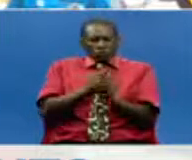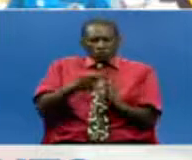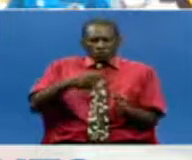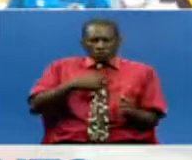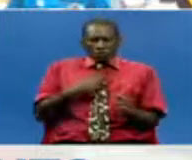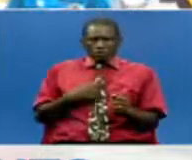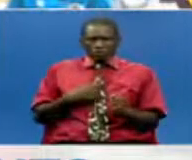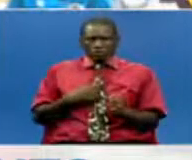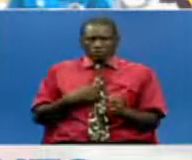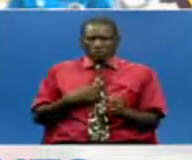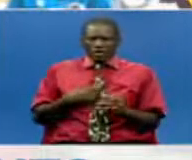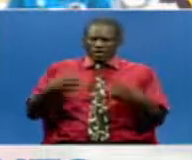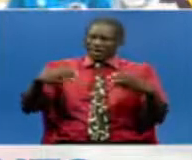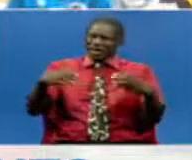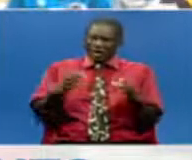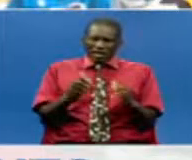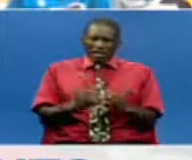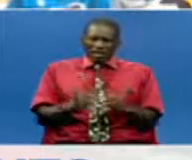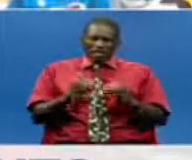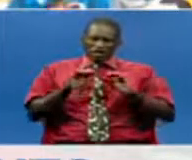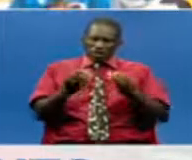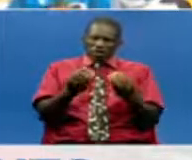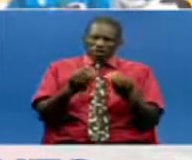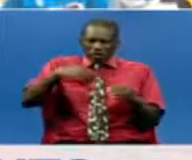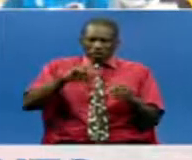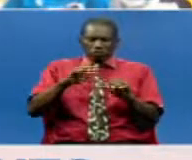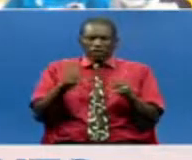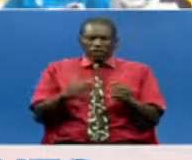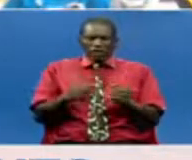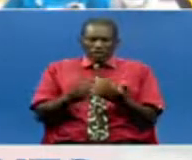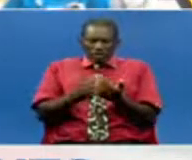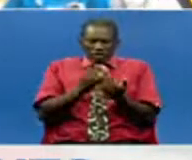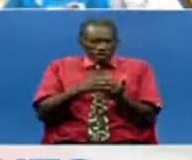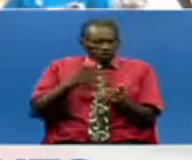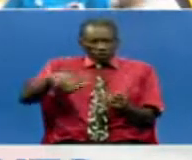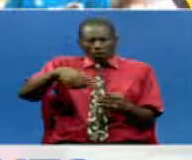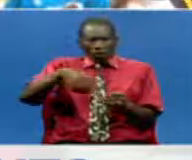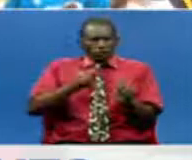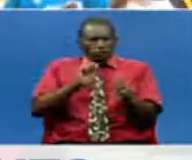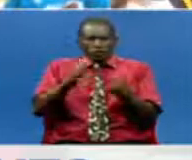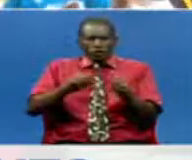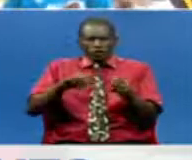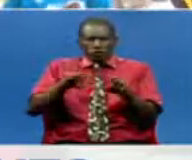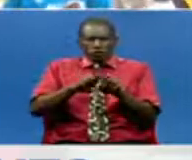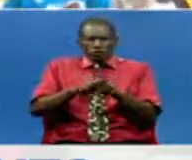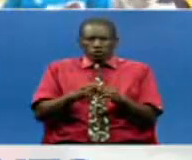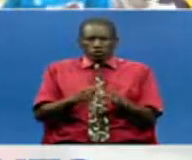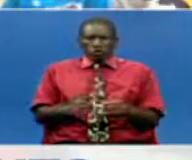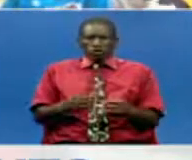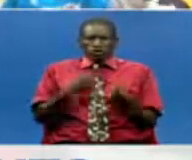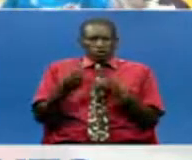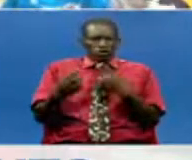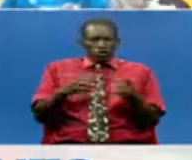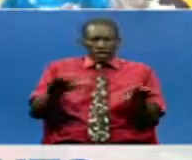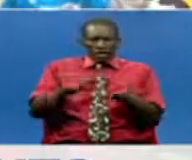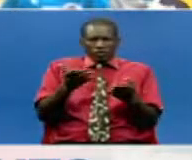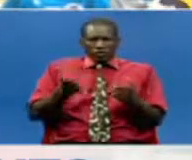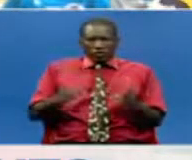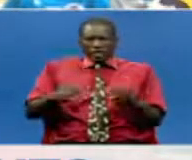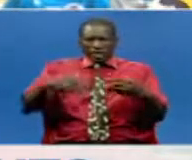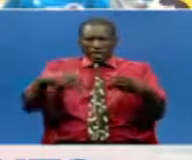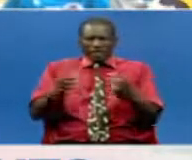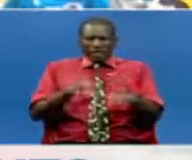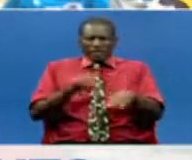tuchunga class, na tu mentor class na kwa game pia. Na tuongelesha kila mahali, class ni modern